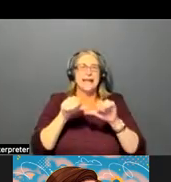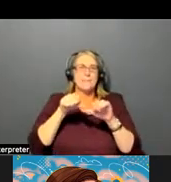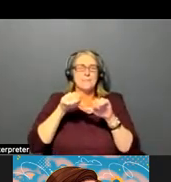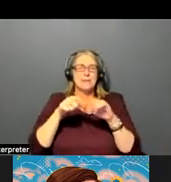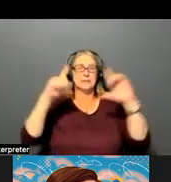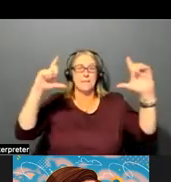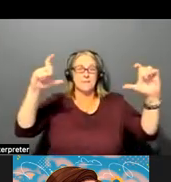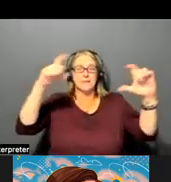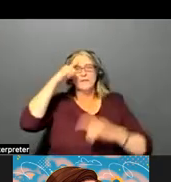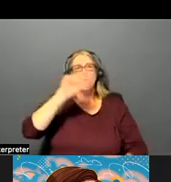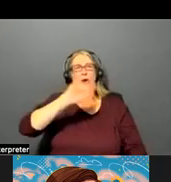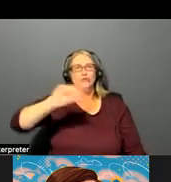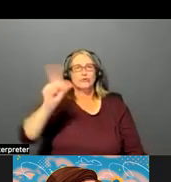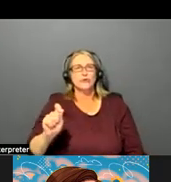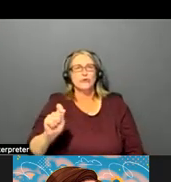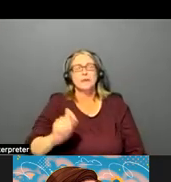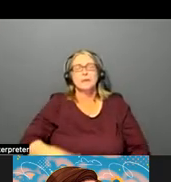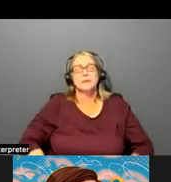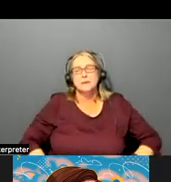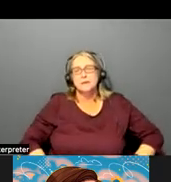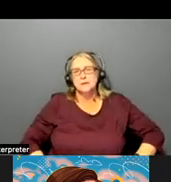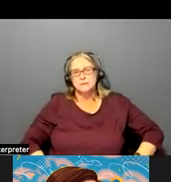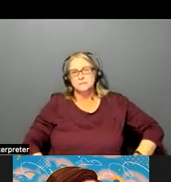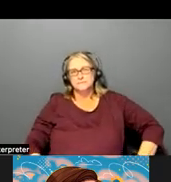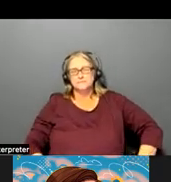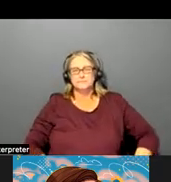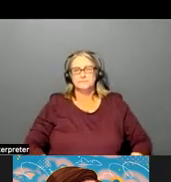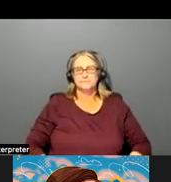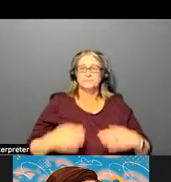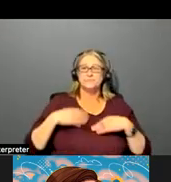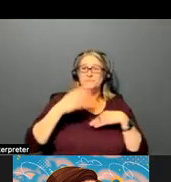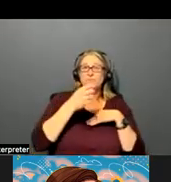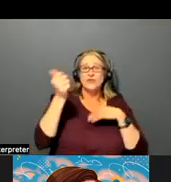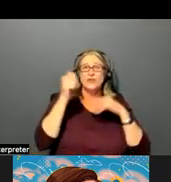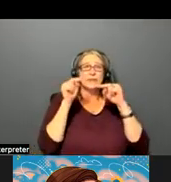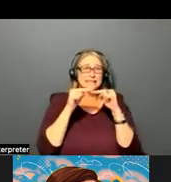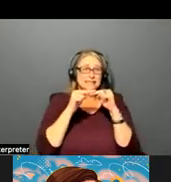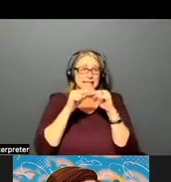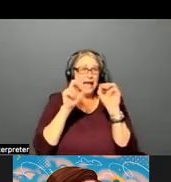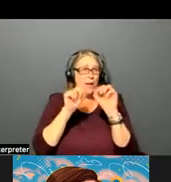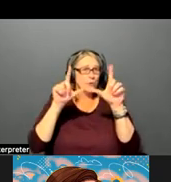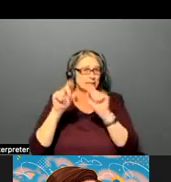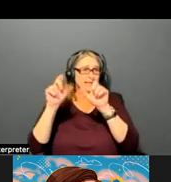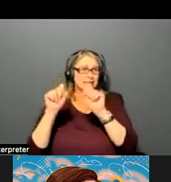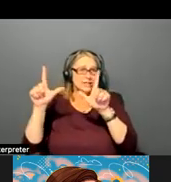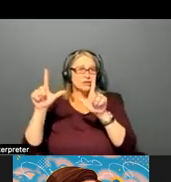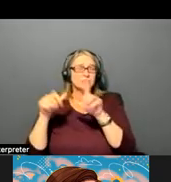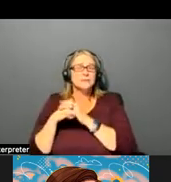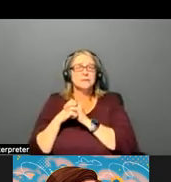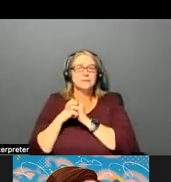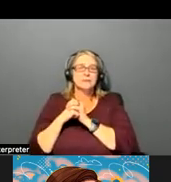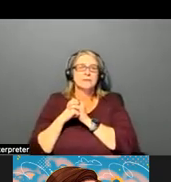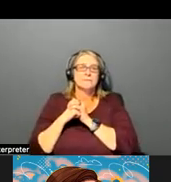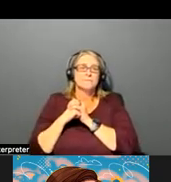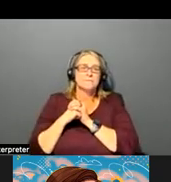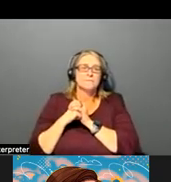oh, this is befitting. So yes, I have a few slide presentations that I just want to be sharing as